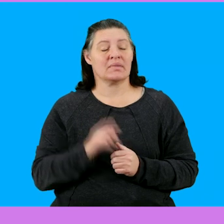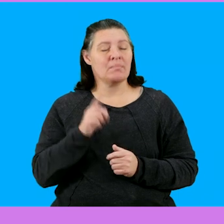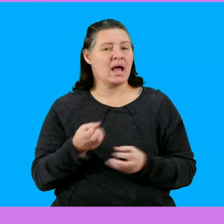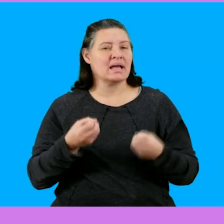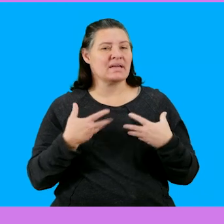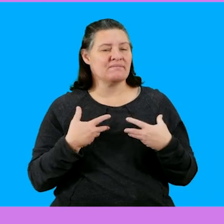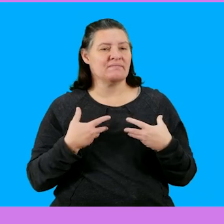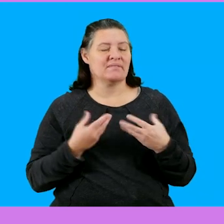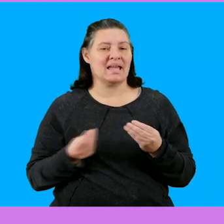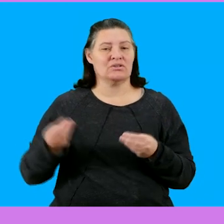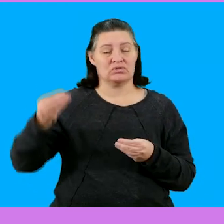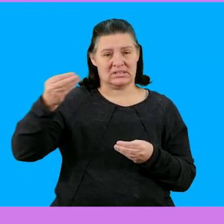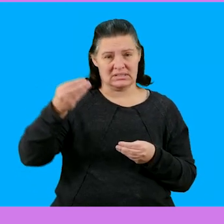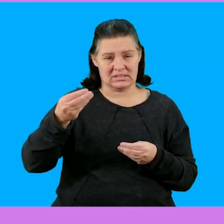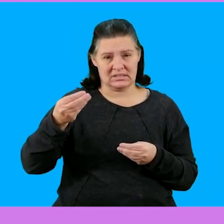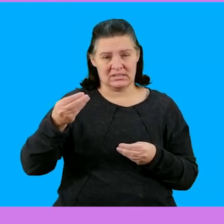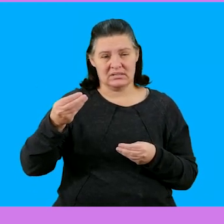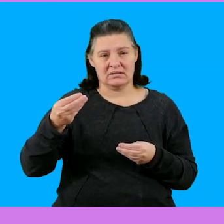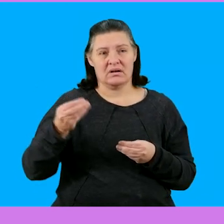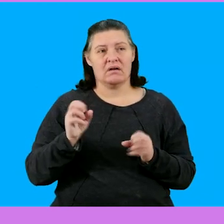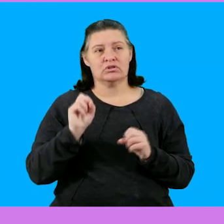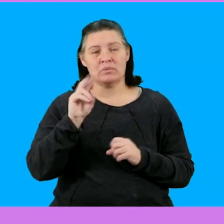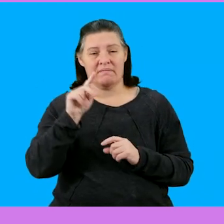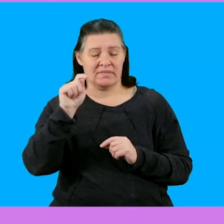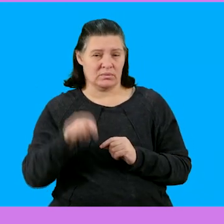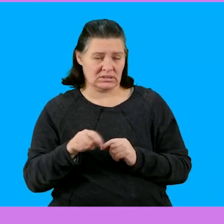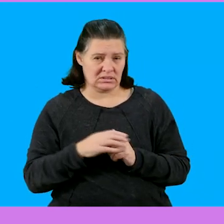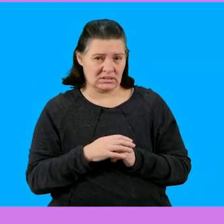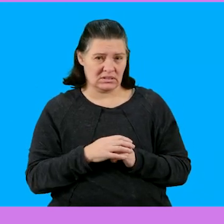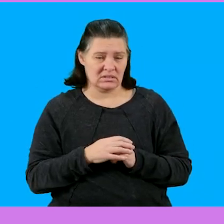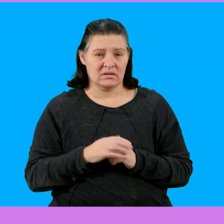So this will give us interest of